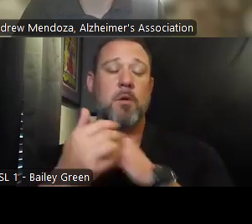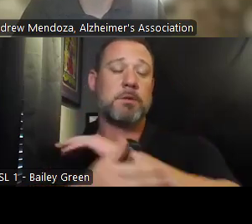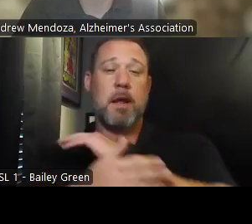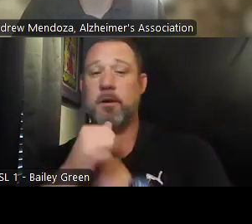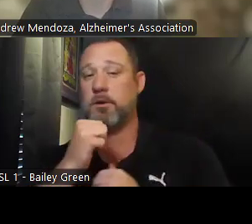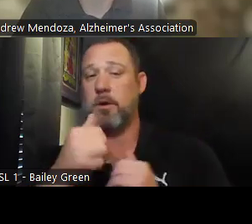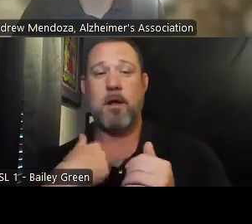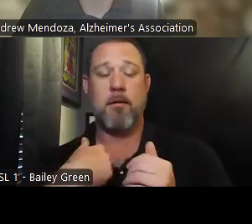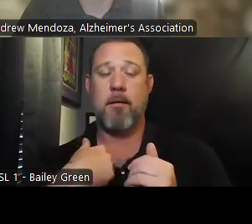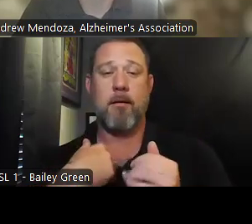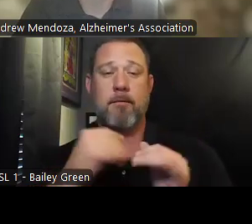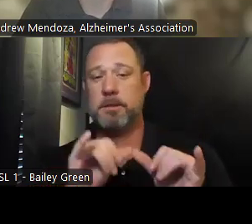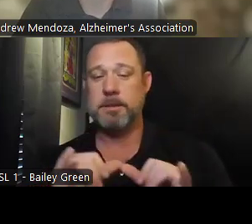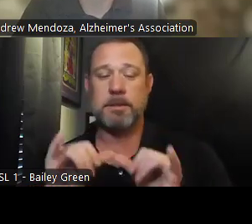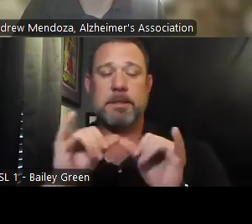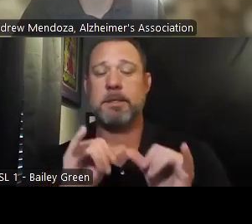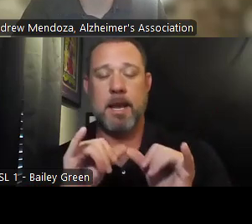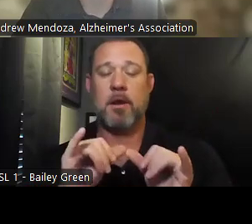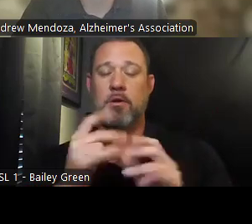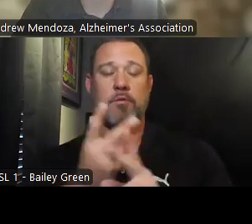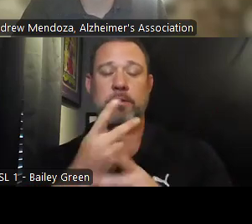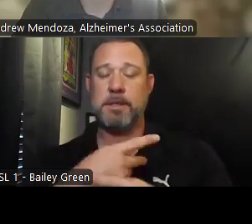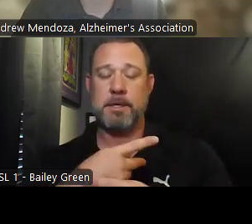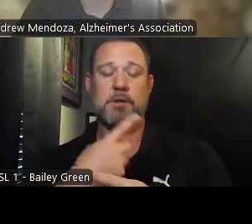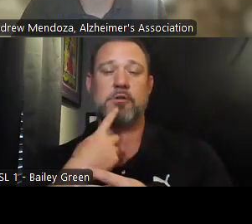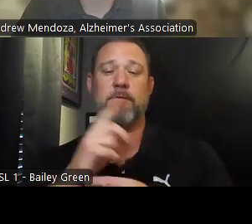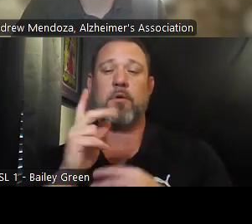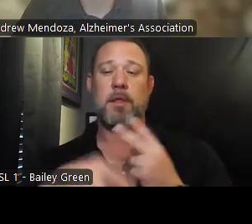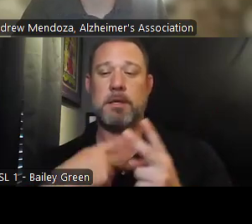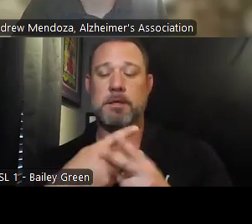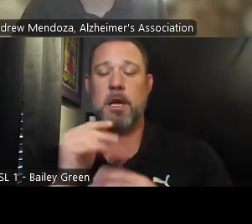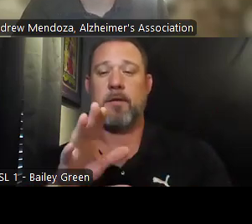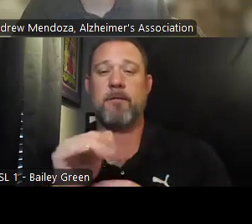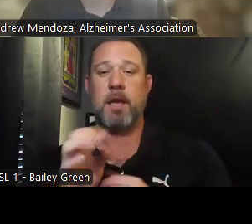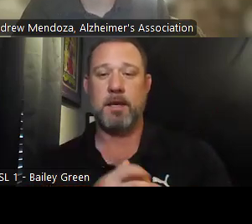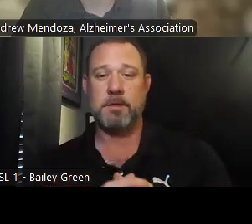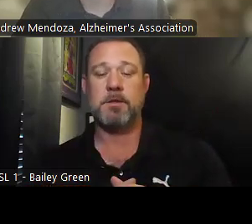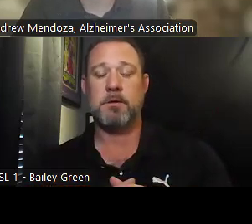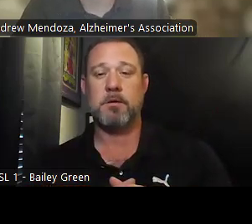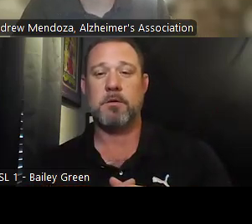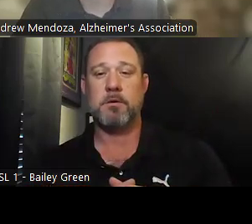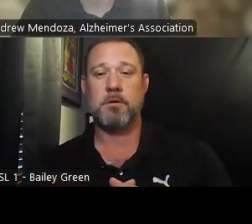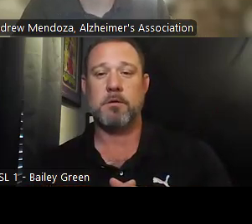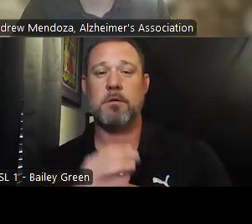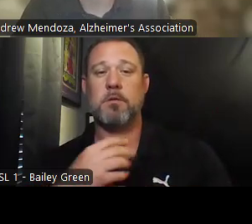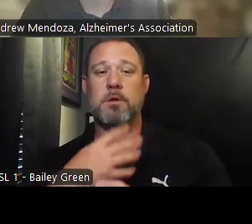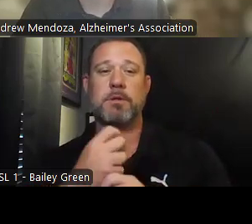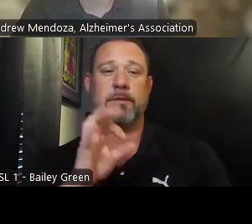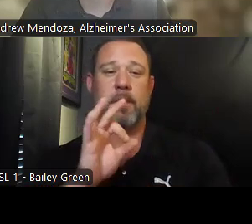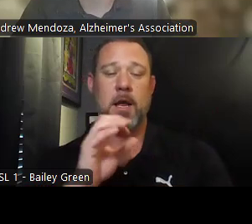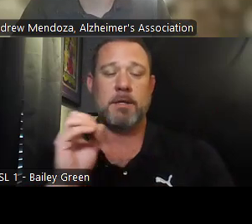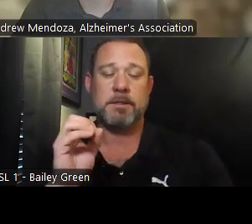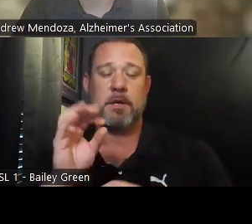have a standard operating procedure for these kinds of cases. We did receive a 9-0 vote in